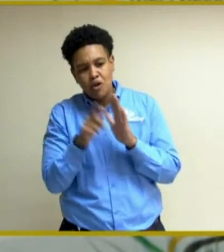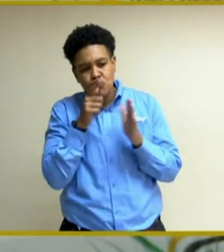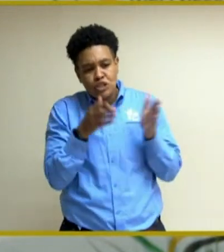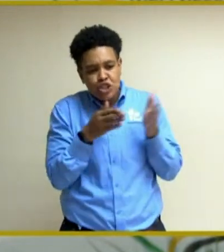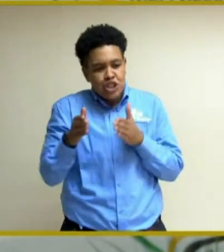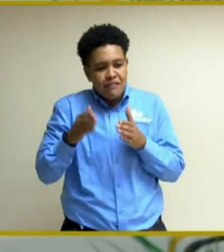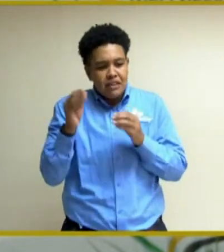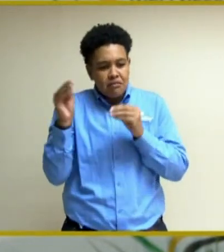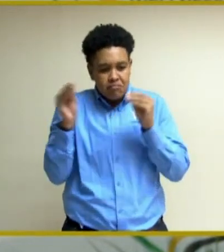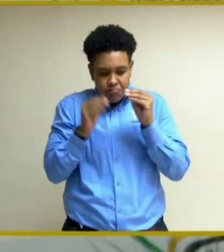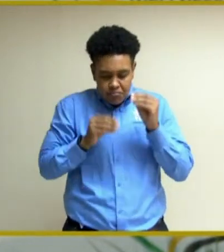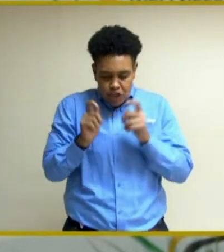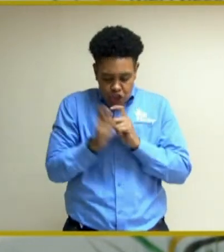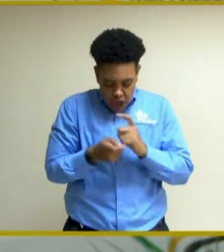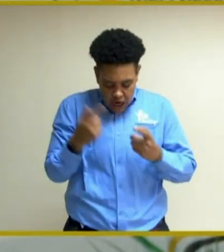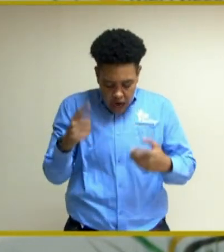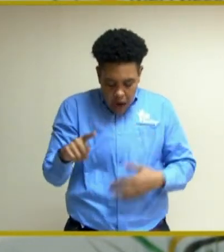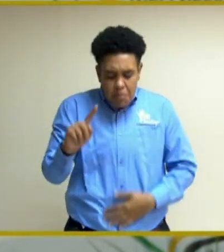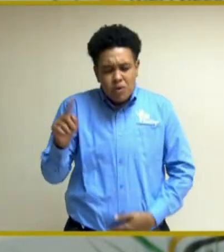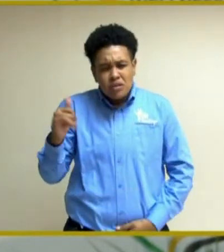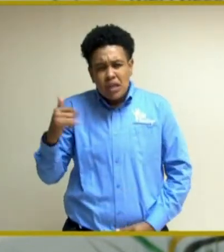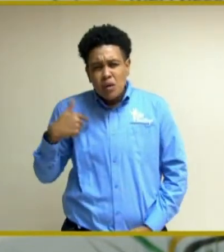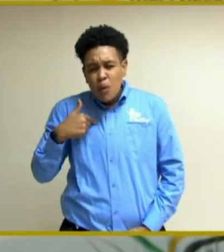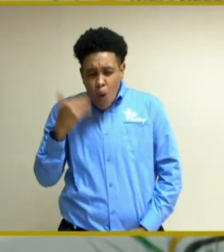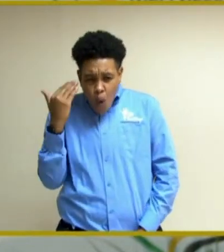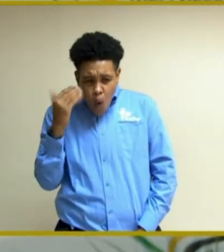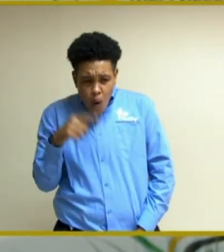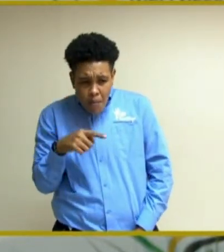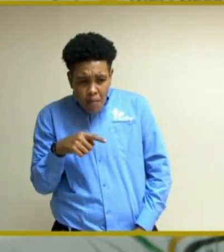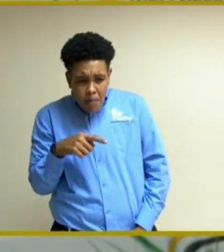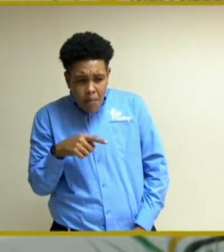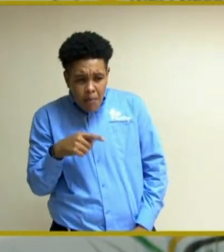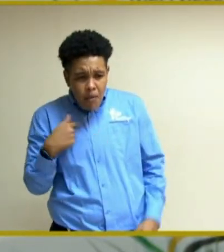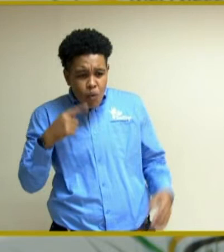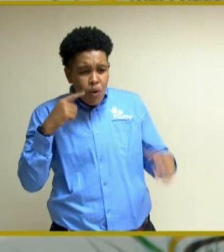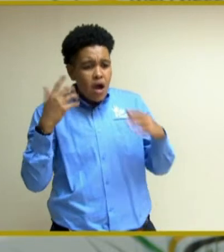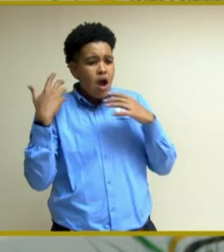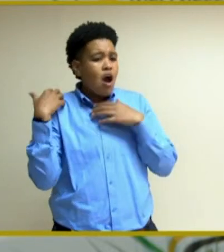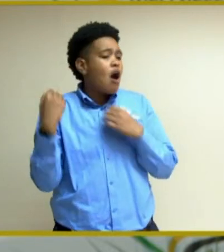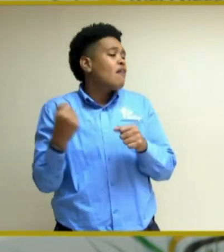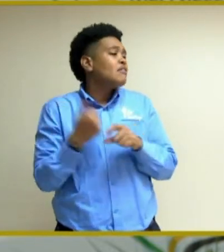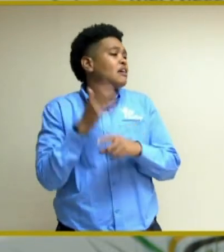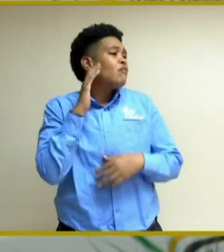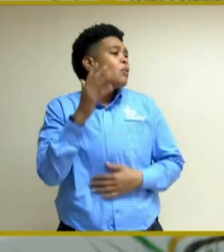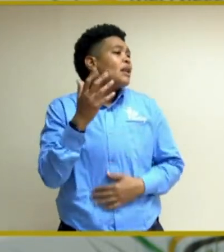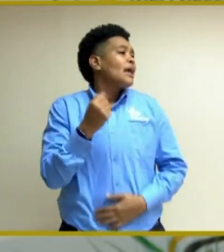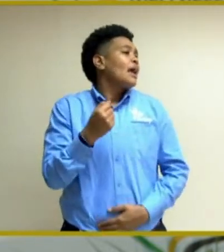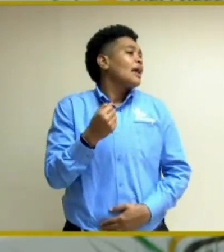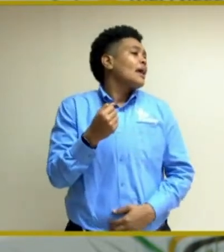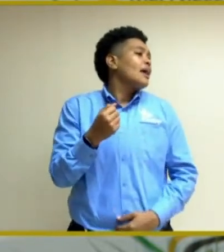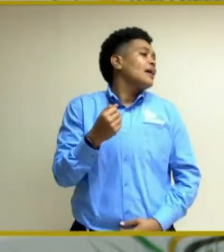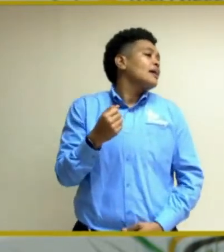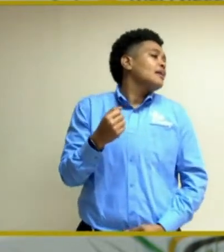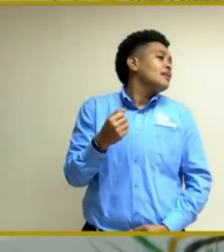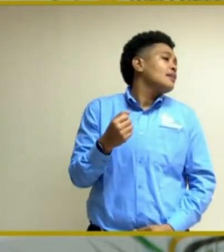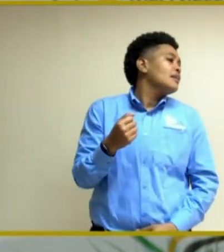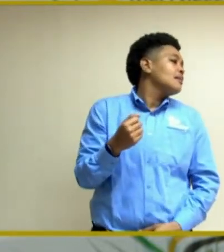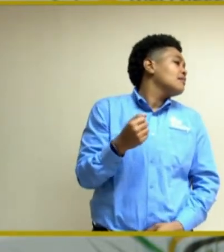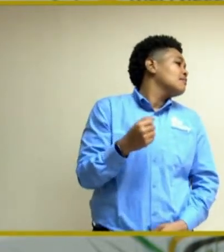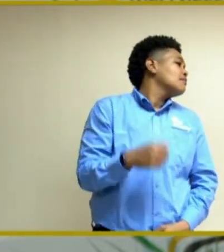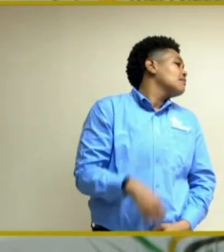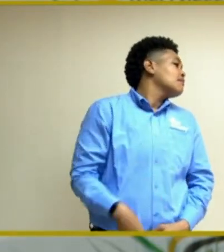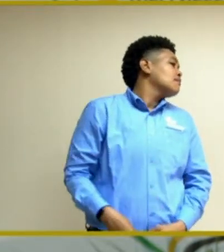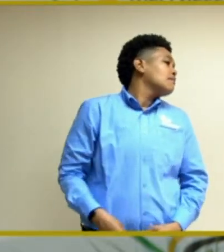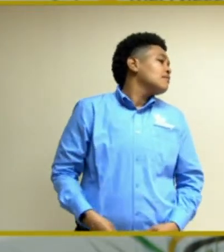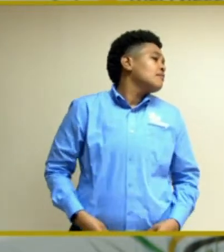and so on. Nevertheless, we're hopeful and we remain confident that we will get vaccines. The issue is just a matter of timing. So